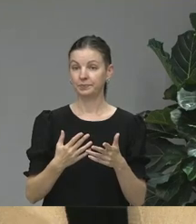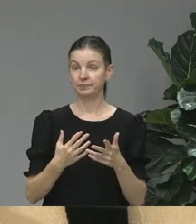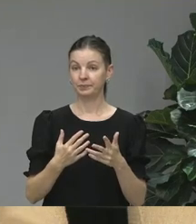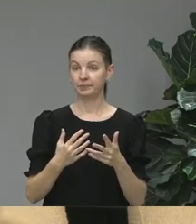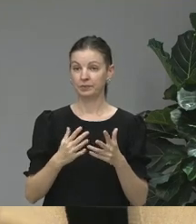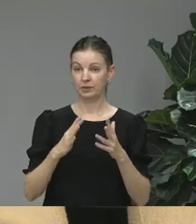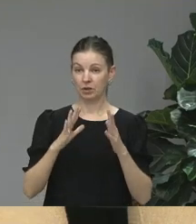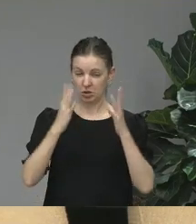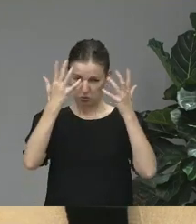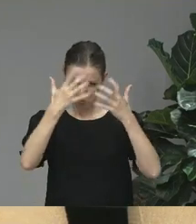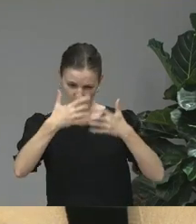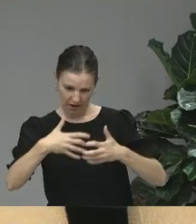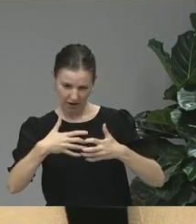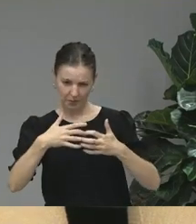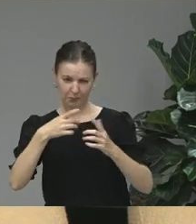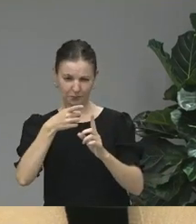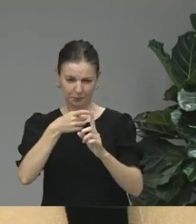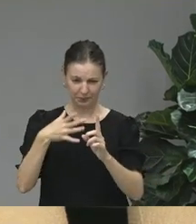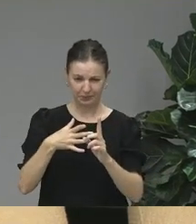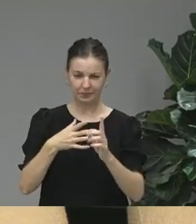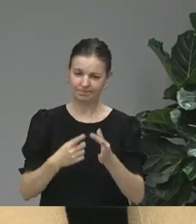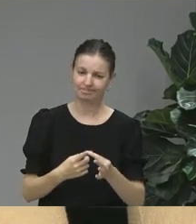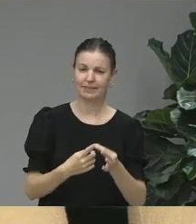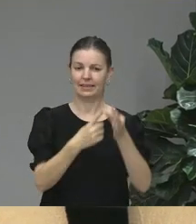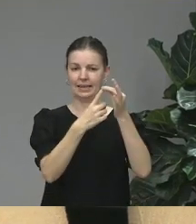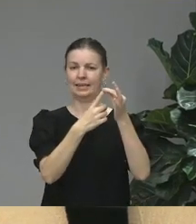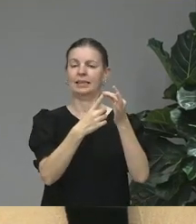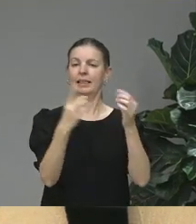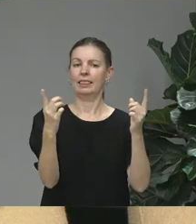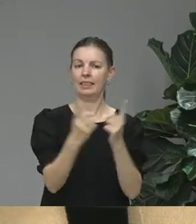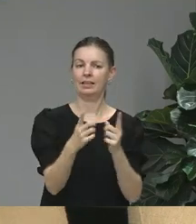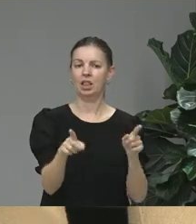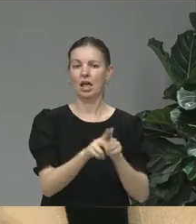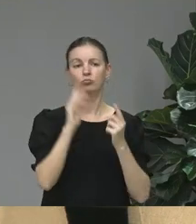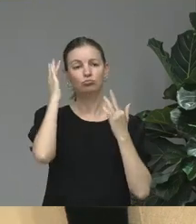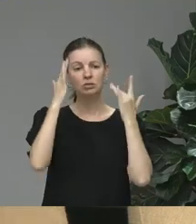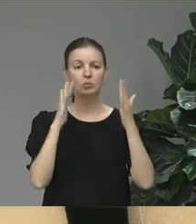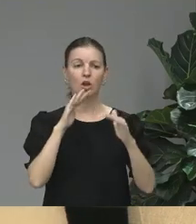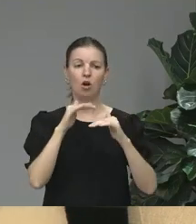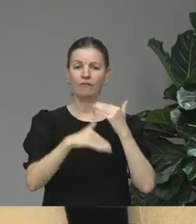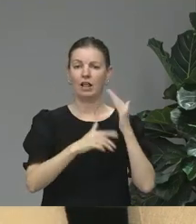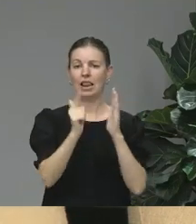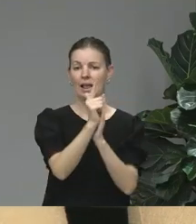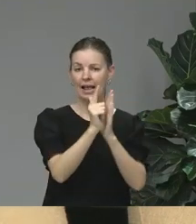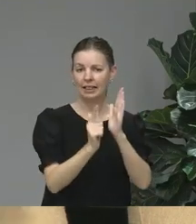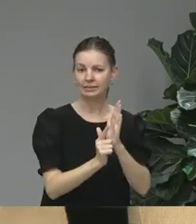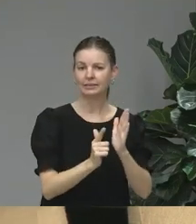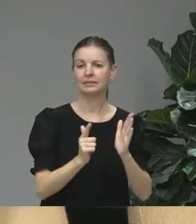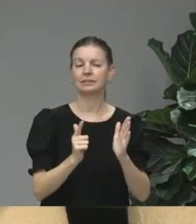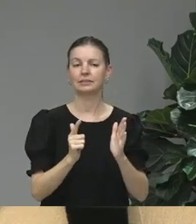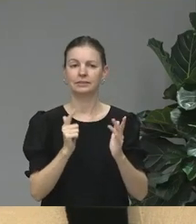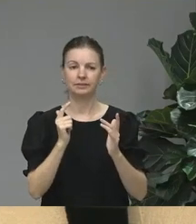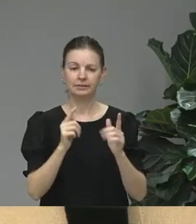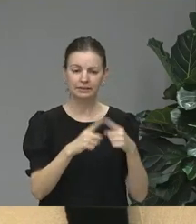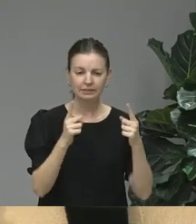distillation of the key elements of things like the principle of legality and other areas of obligation that are